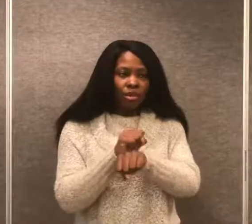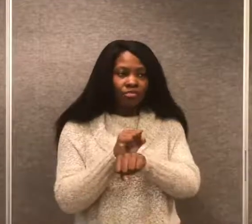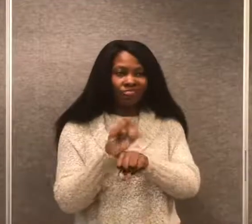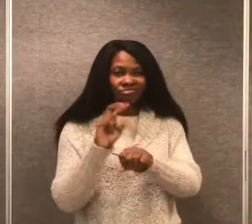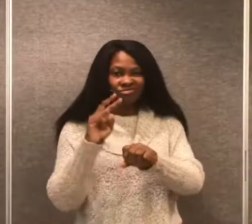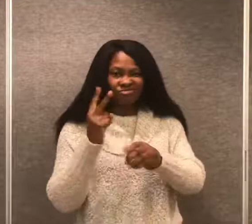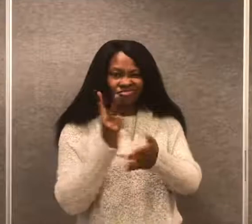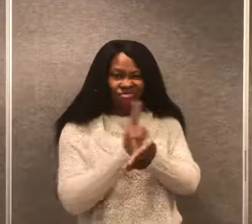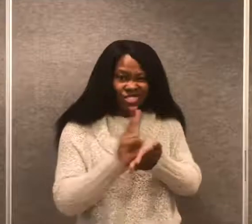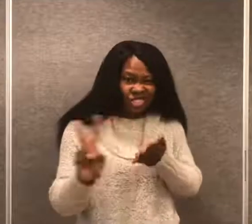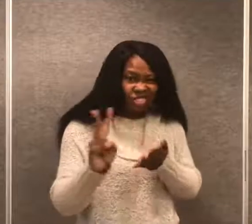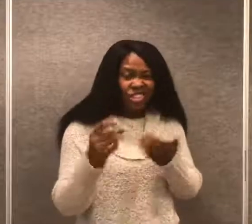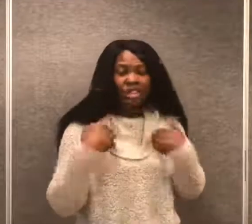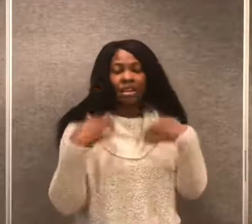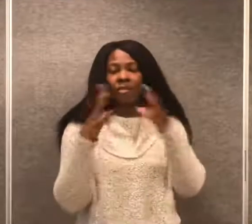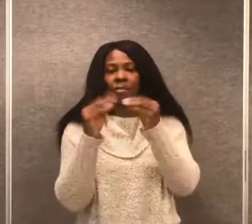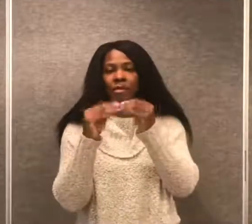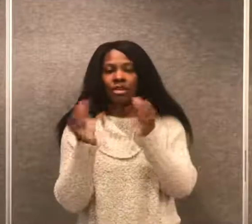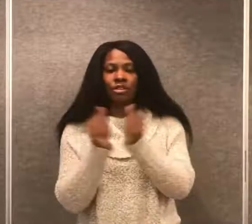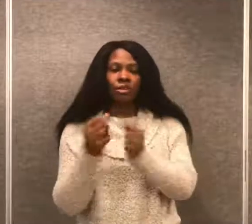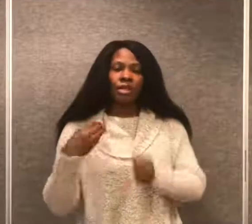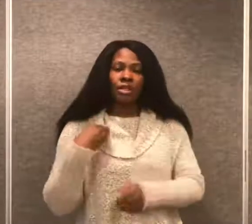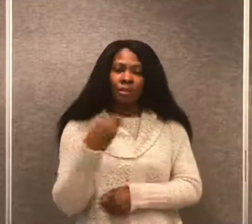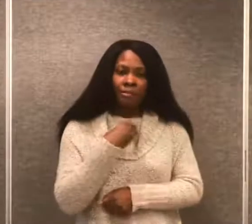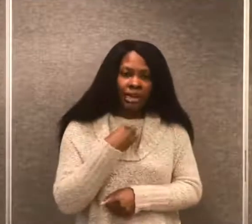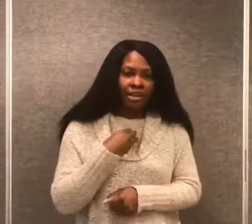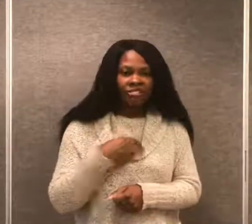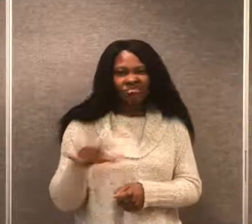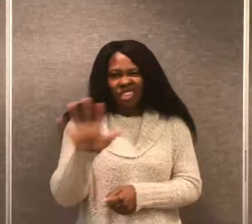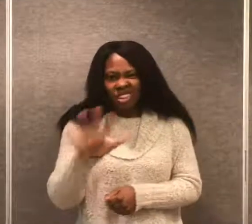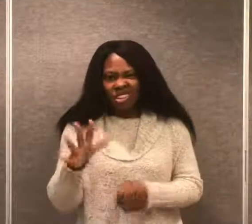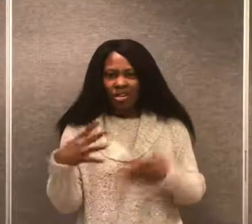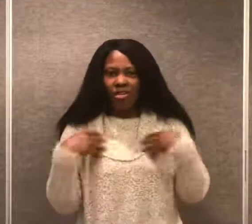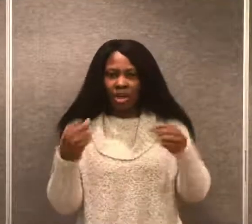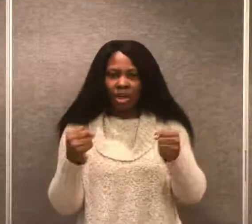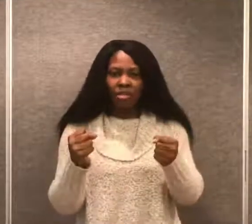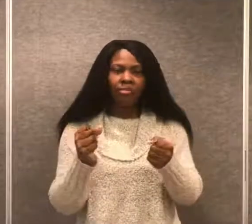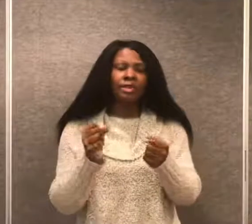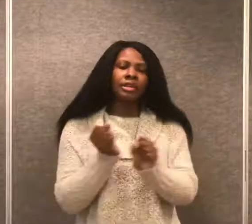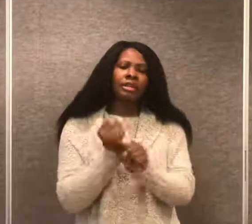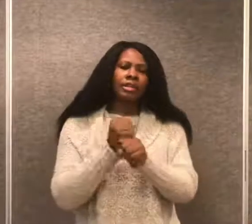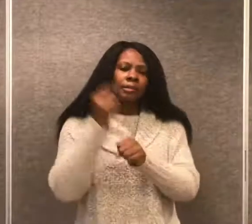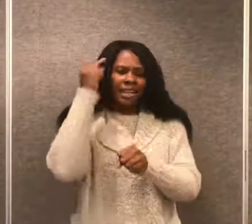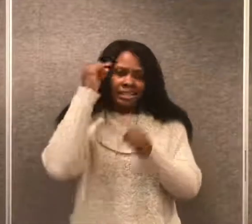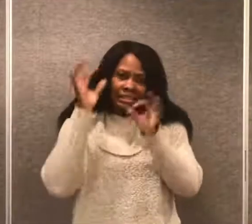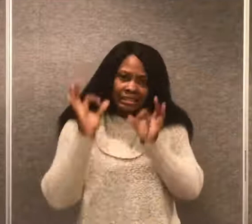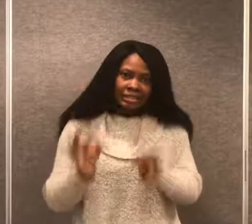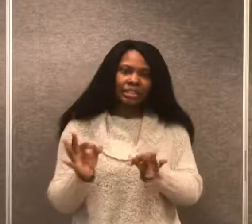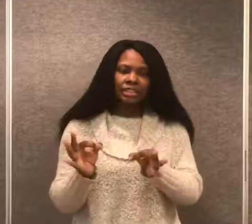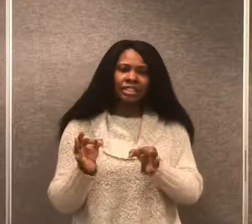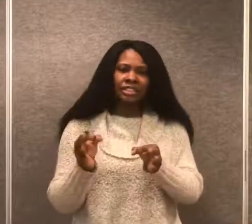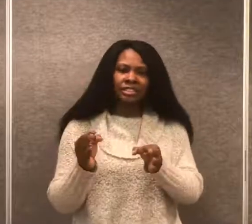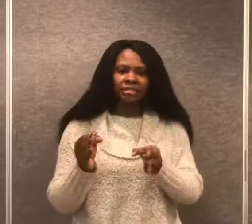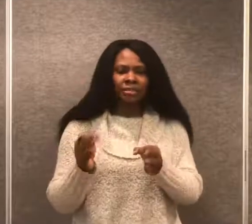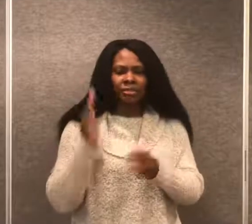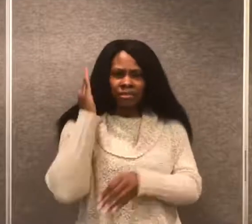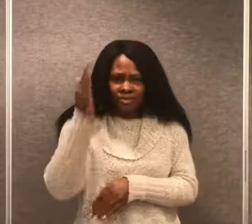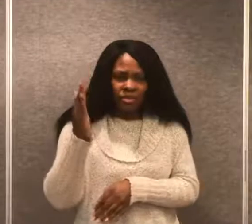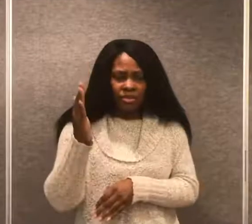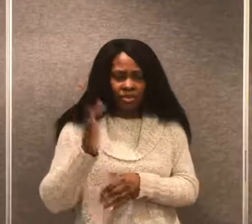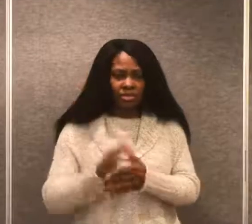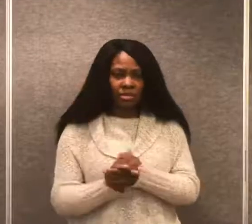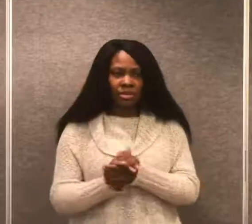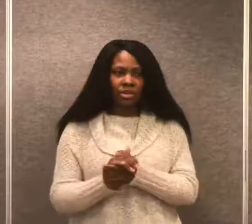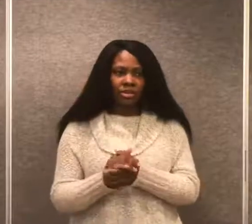with the mayor and with local health to make decisions on the East Orange School District of where we're going. And so I really want to thank the